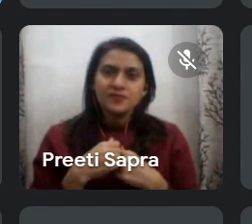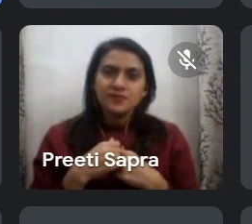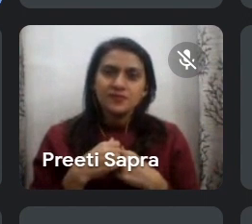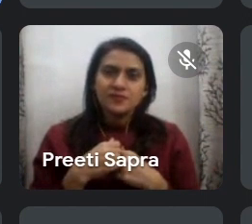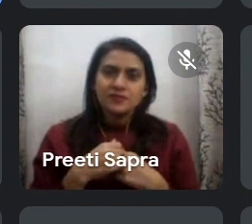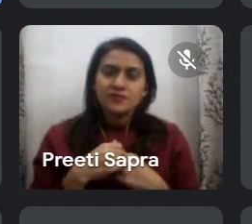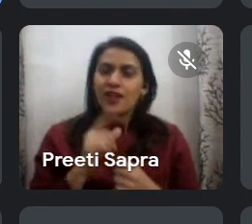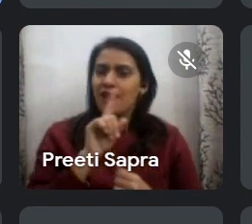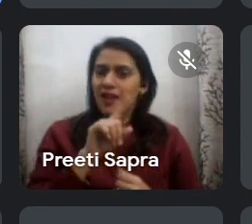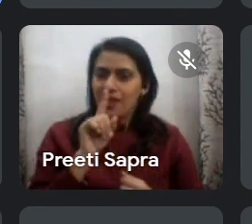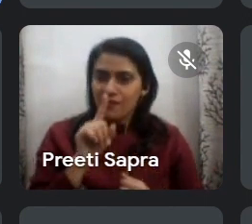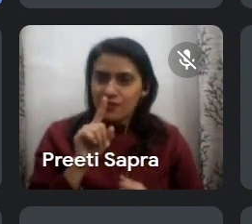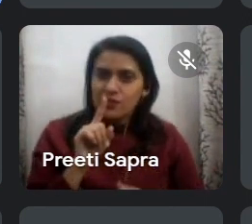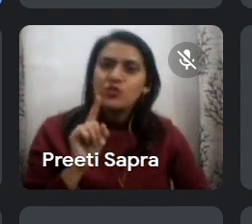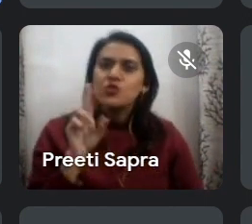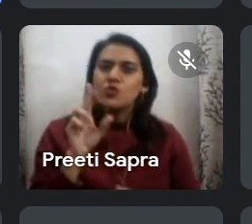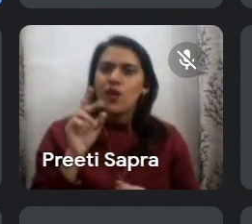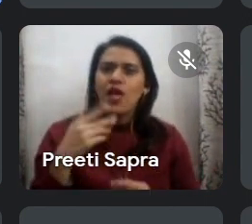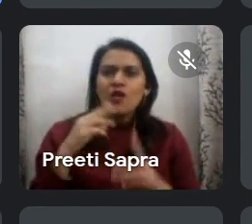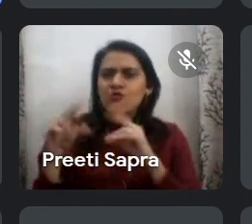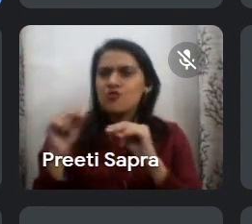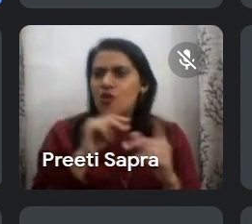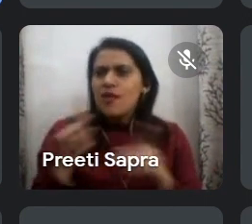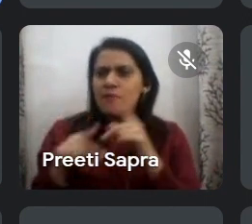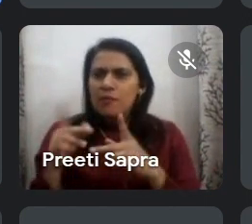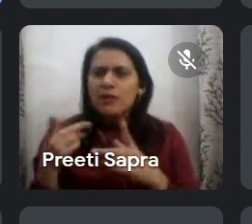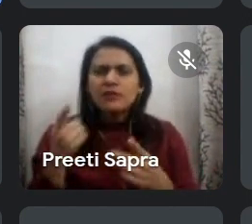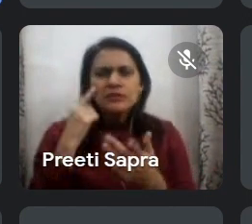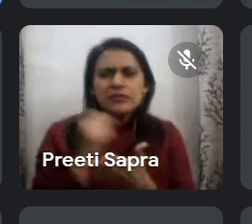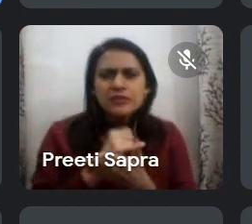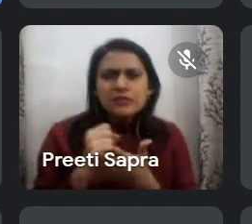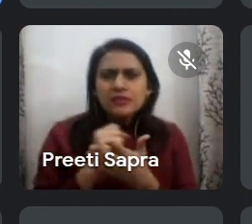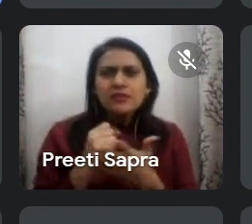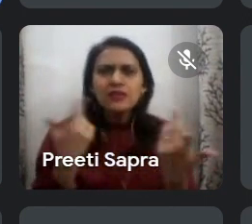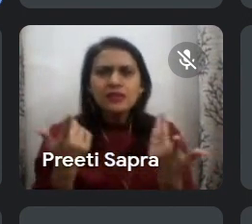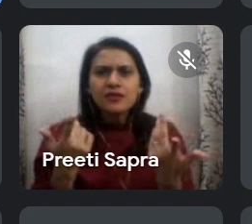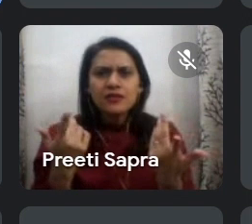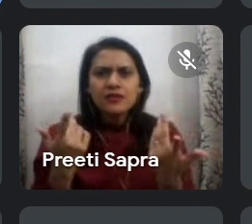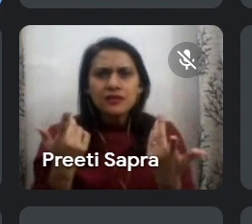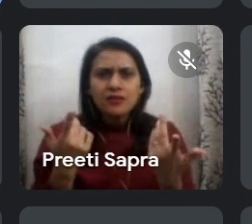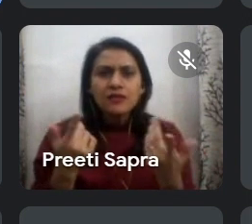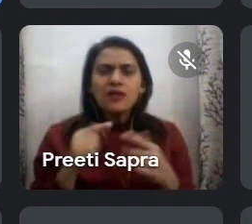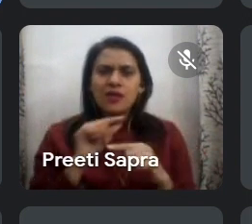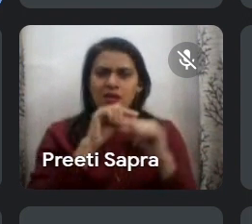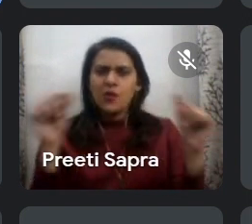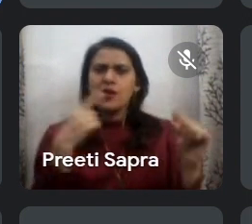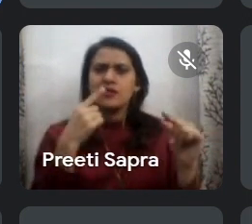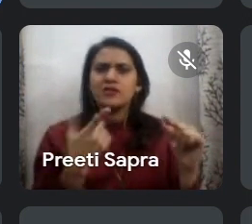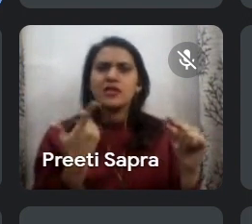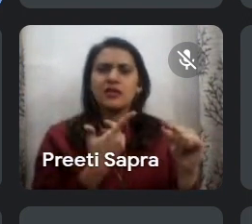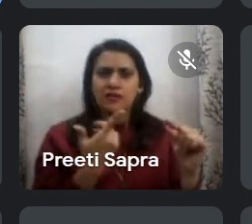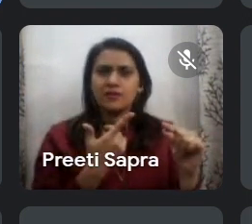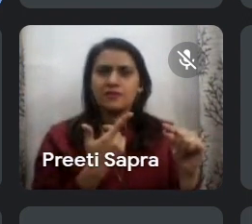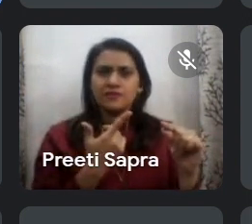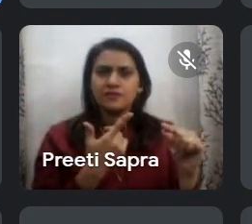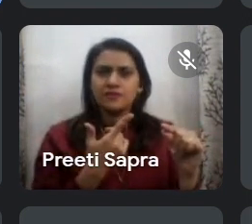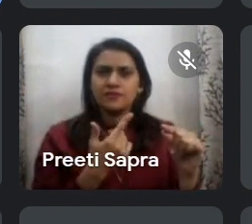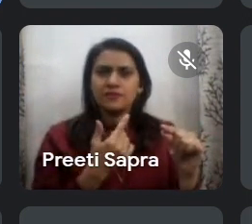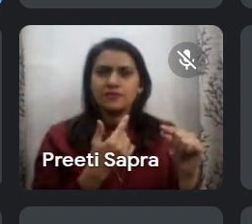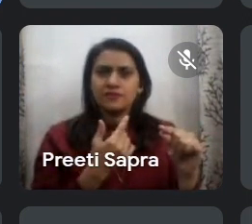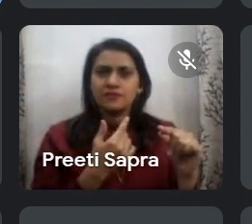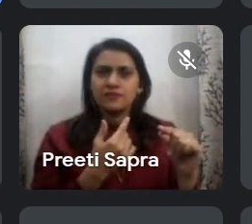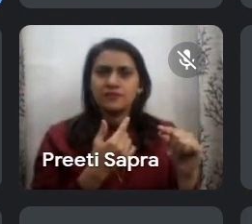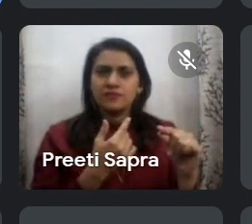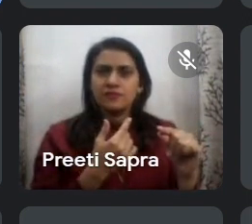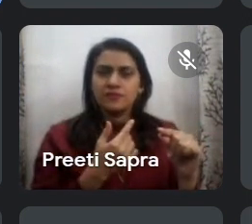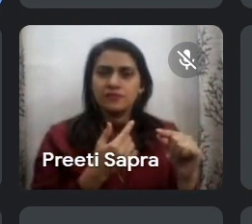10th grade PU by talking to other people and figuring out what the texts were saying. But when I would reach my